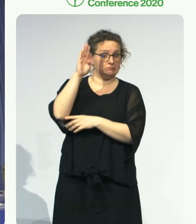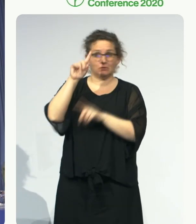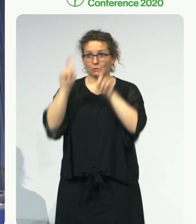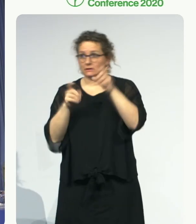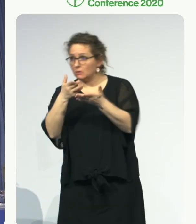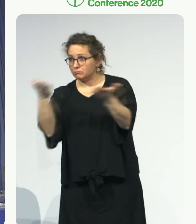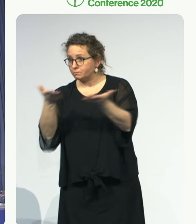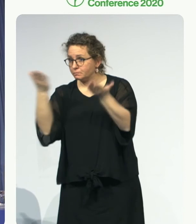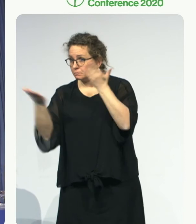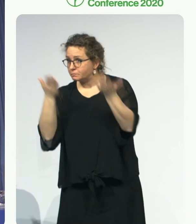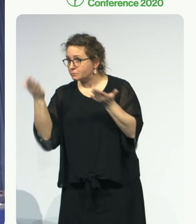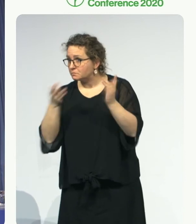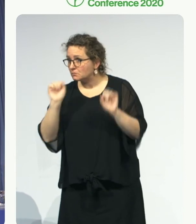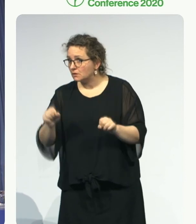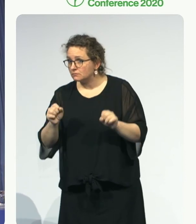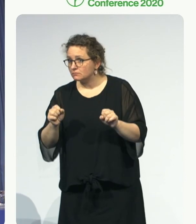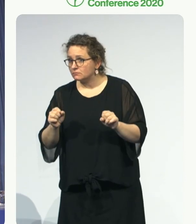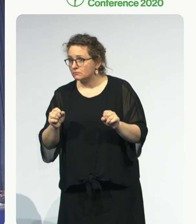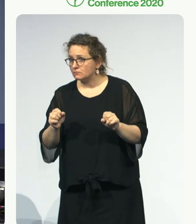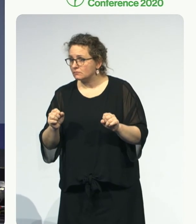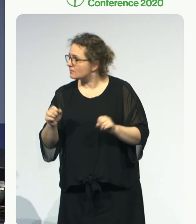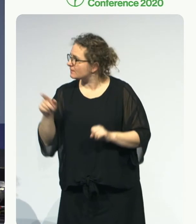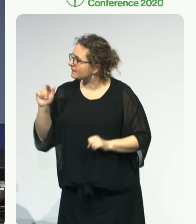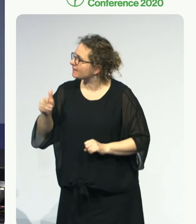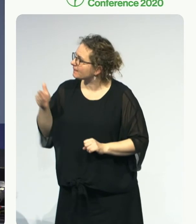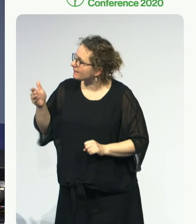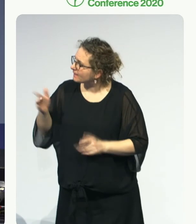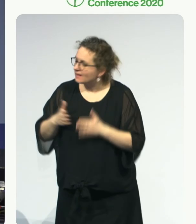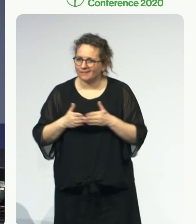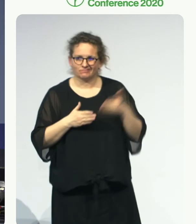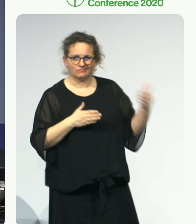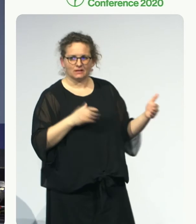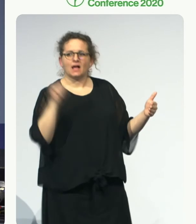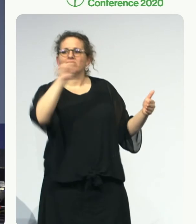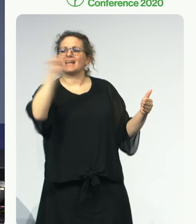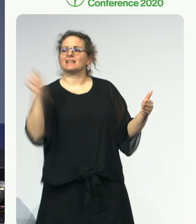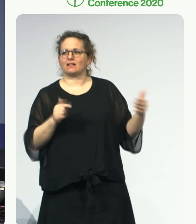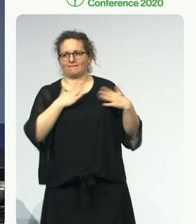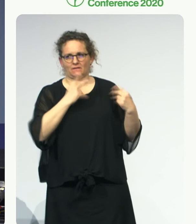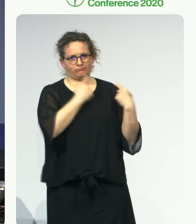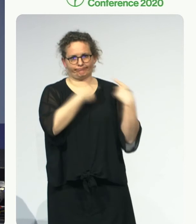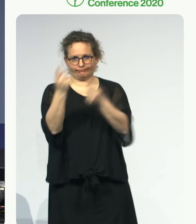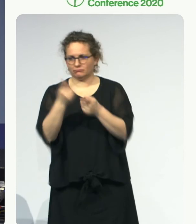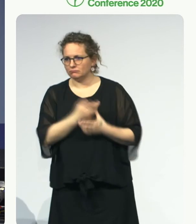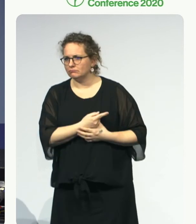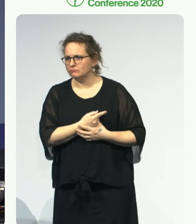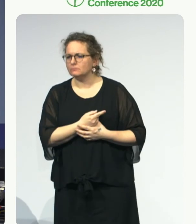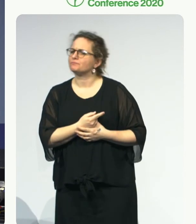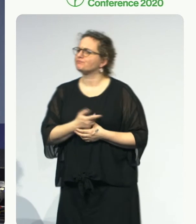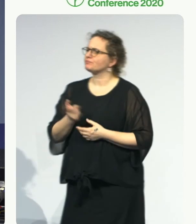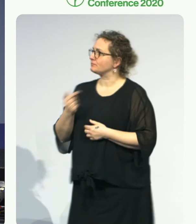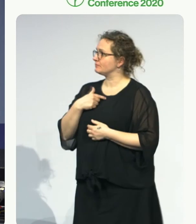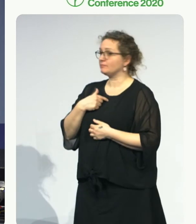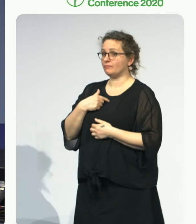Or would our colleagues from Tanzania like to respond? Right. In Tanzania, yes, there has been a